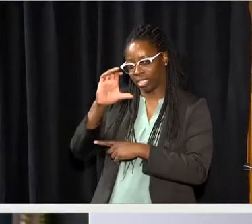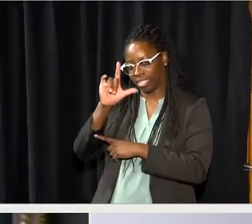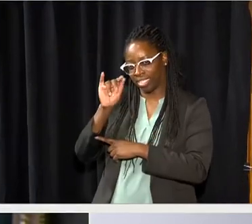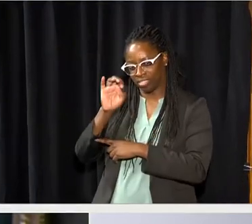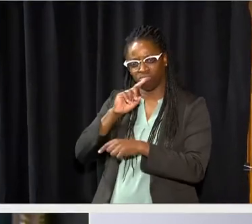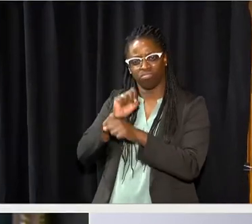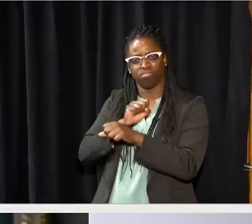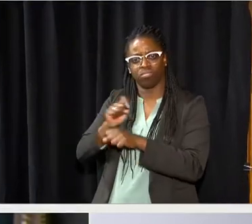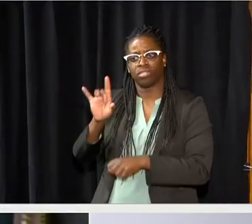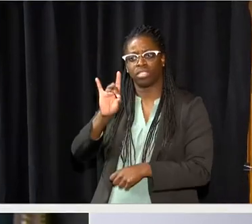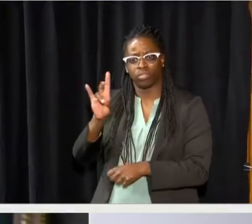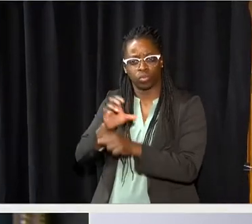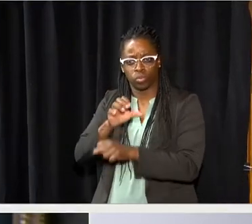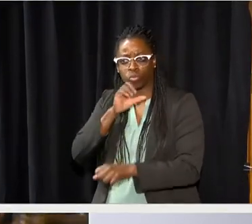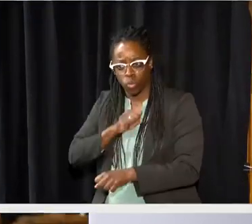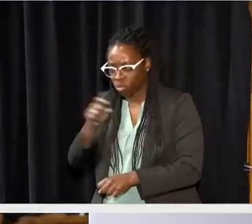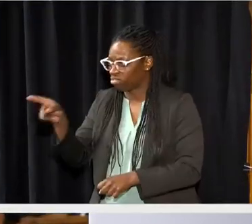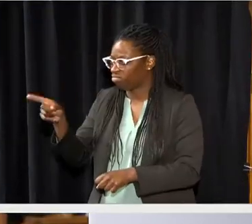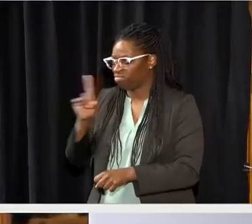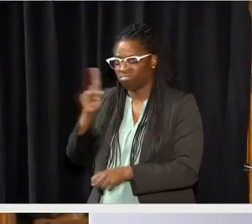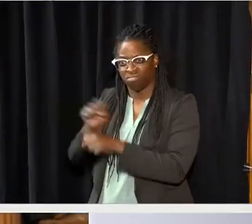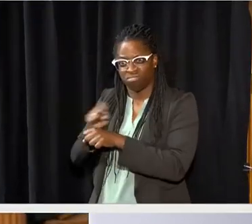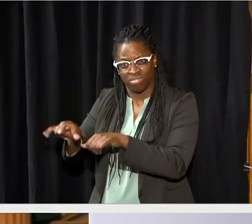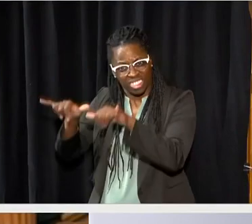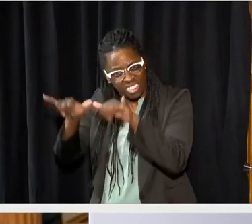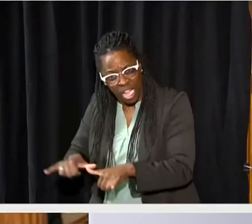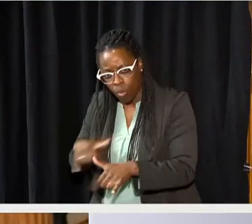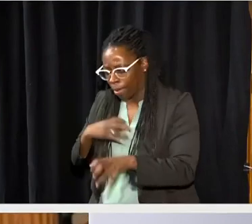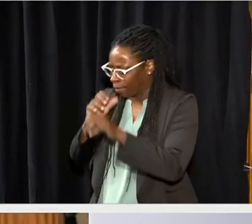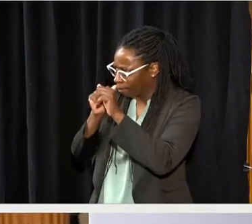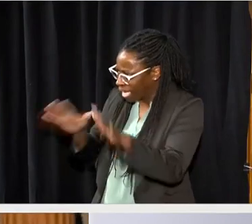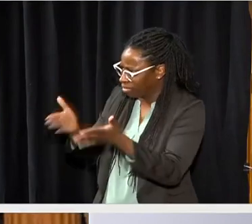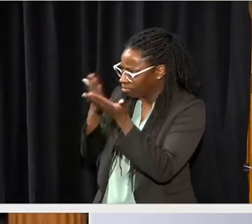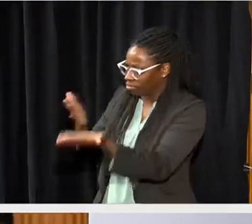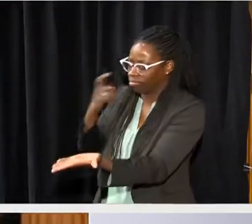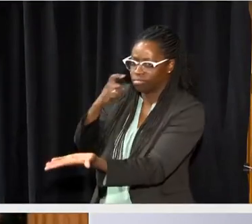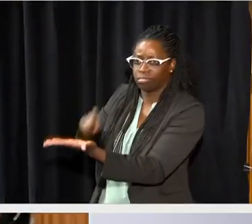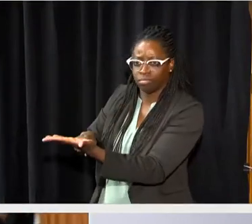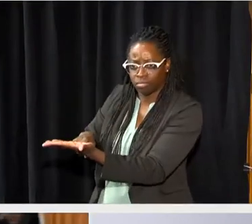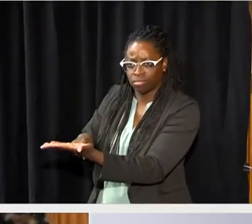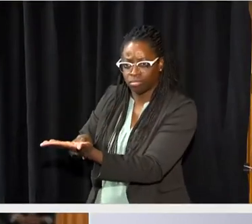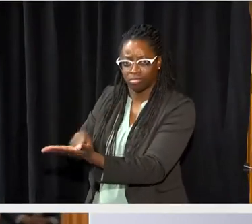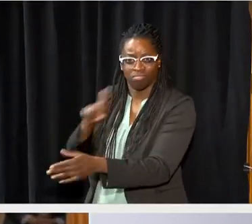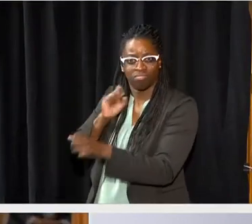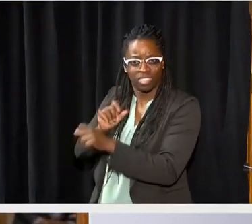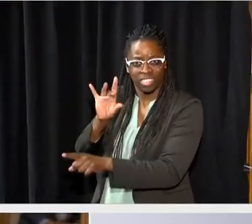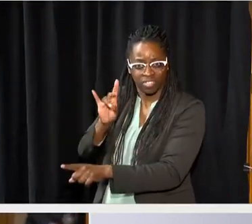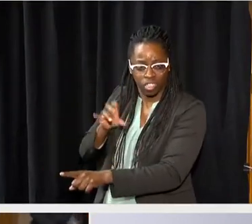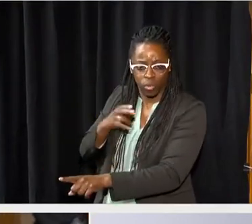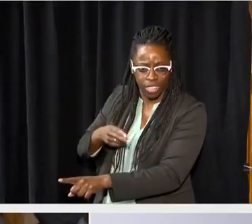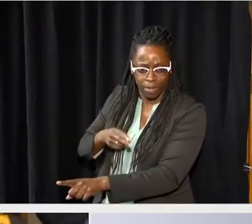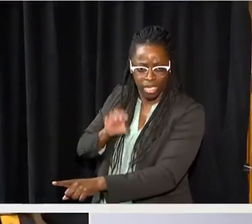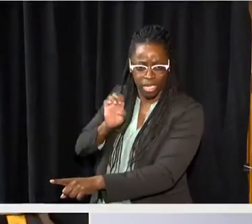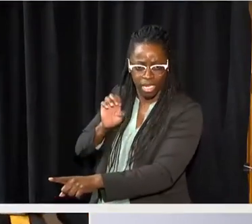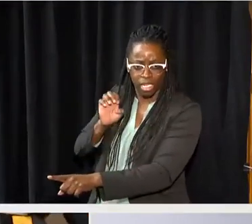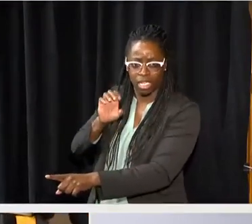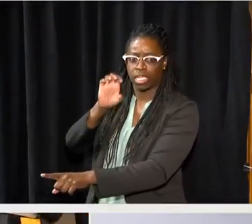old, God bless you, a retired nurse, still active in her community.